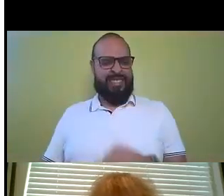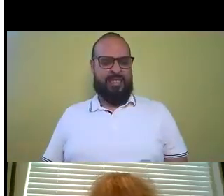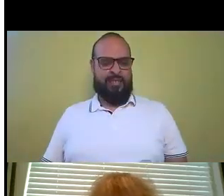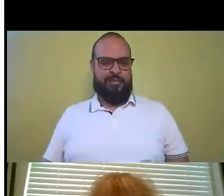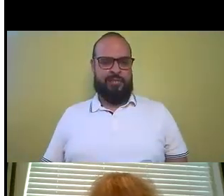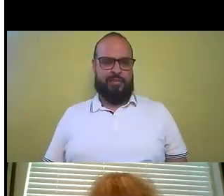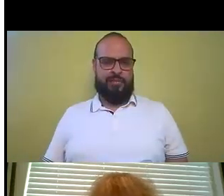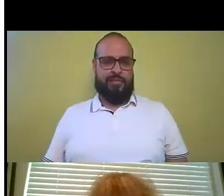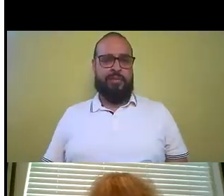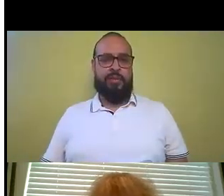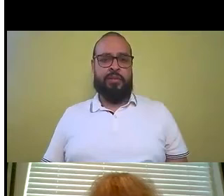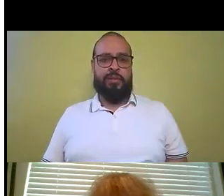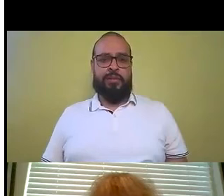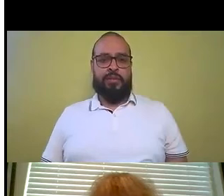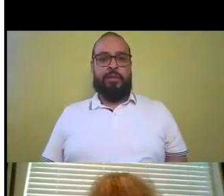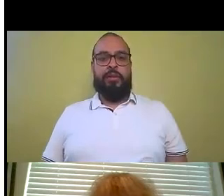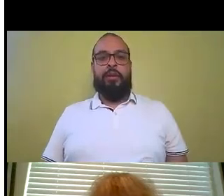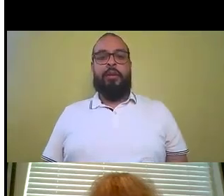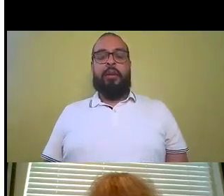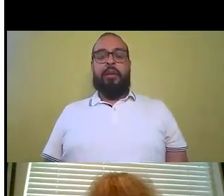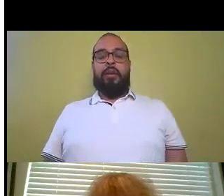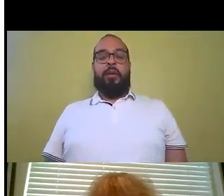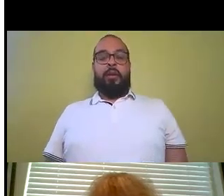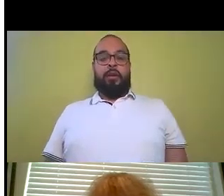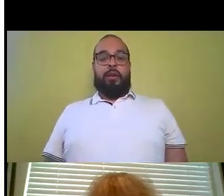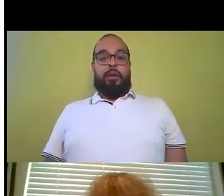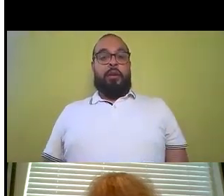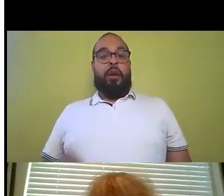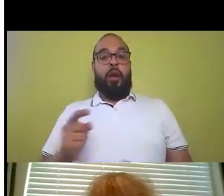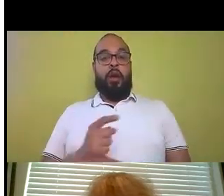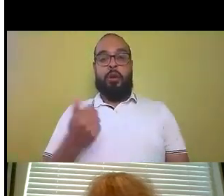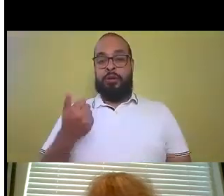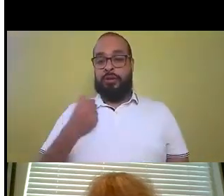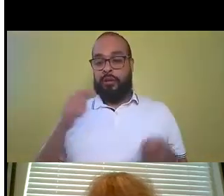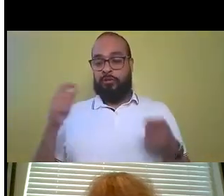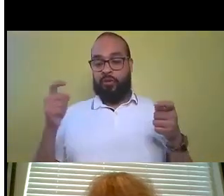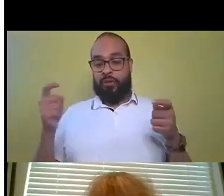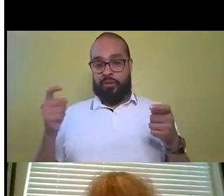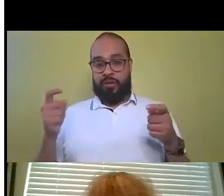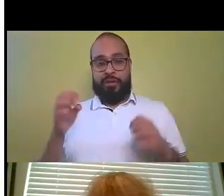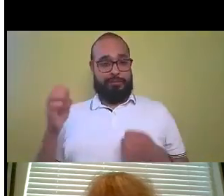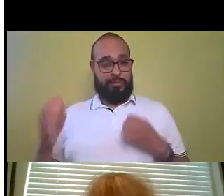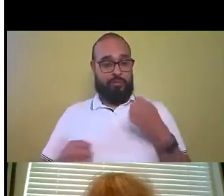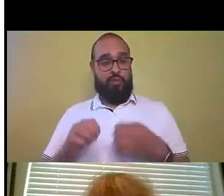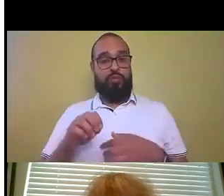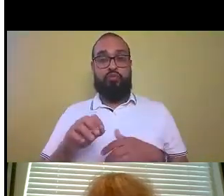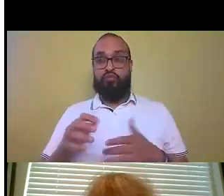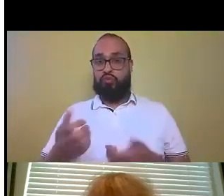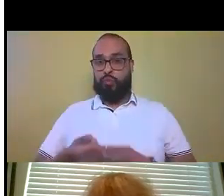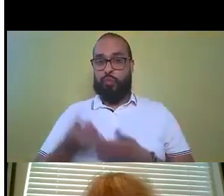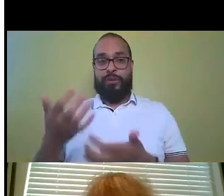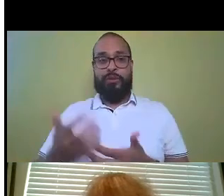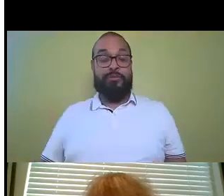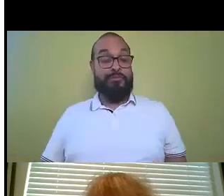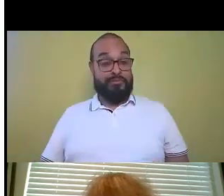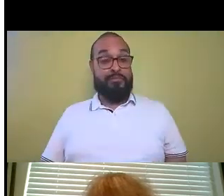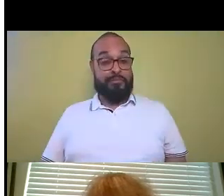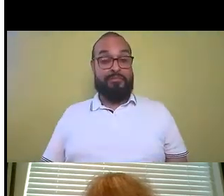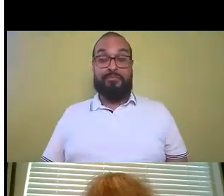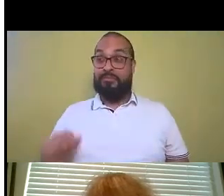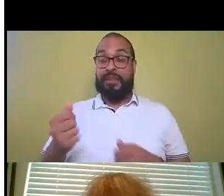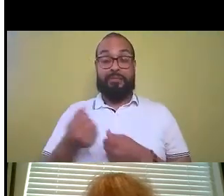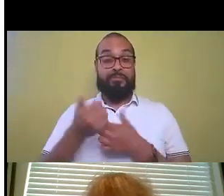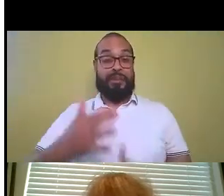have really appropriate self-directed emotional outcomes. I can be joyful about what I've